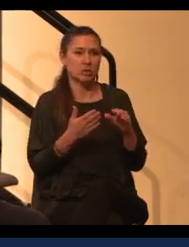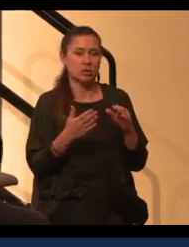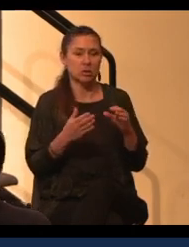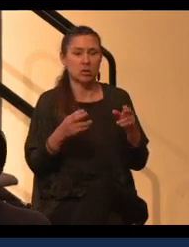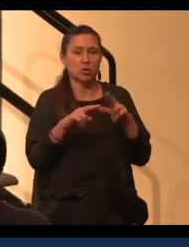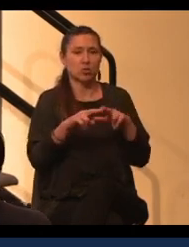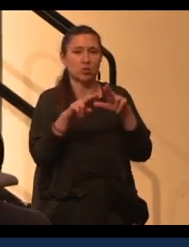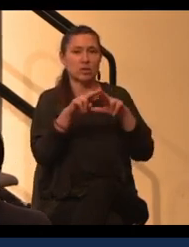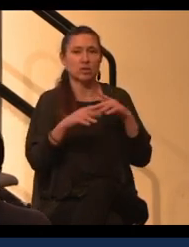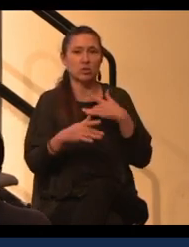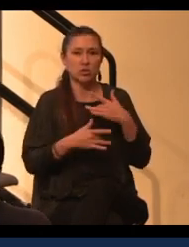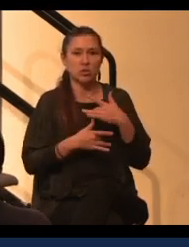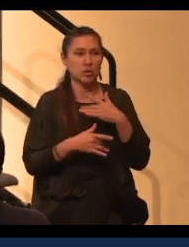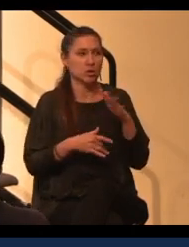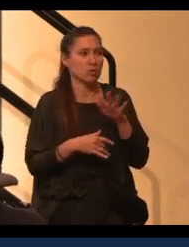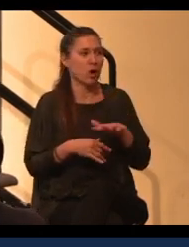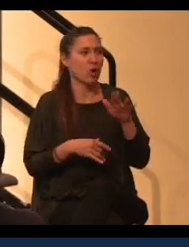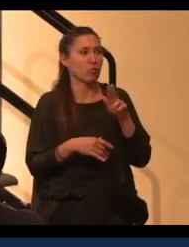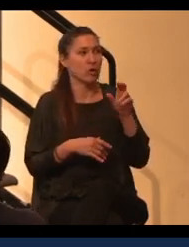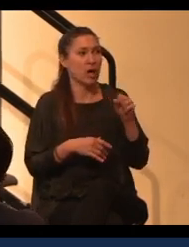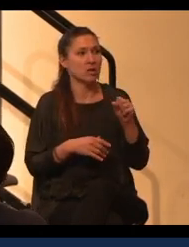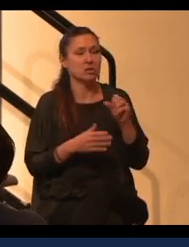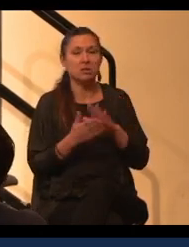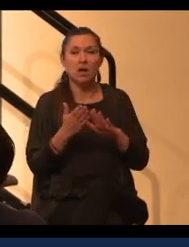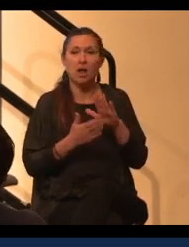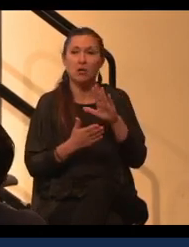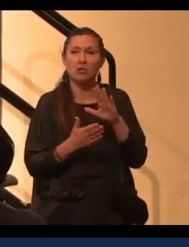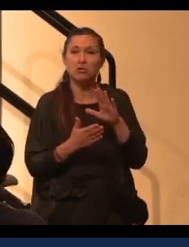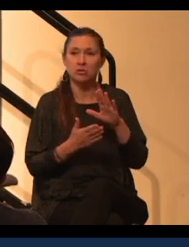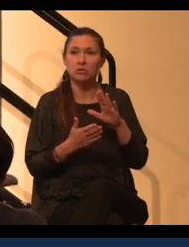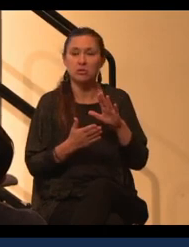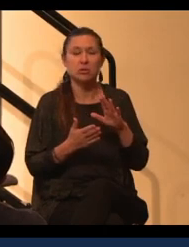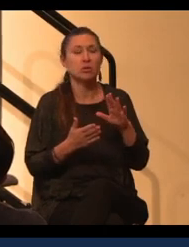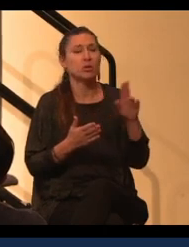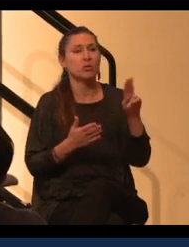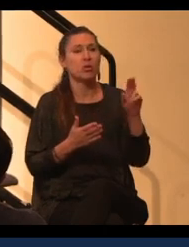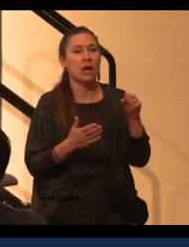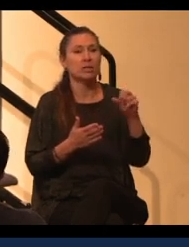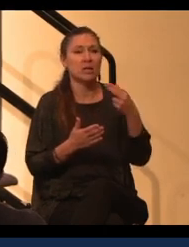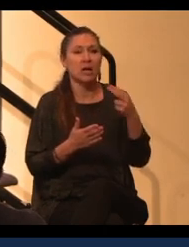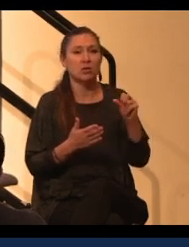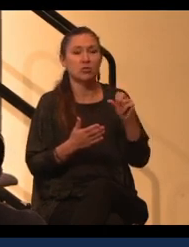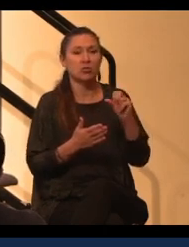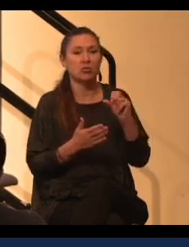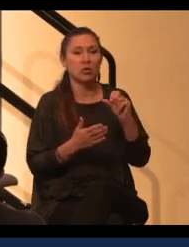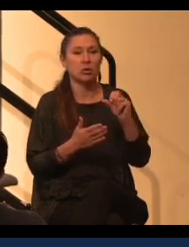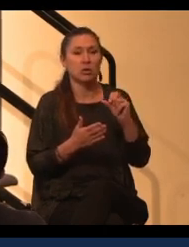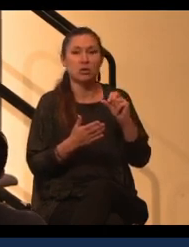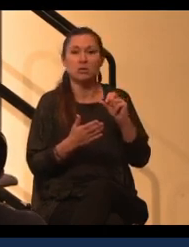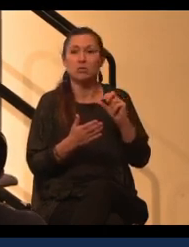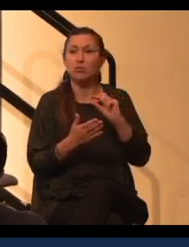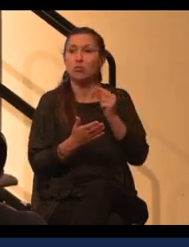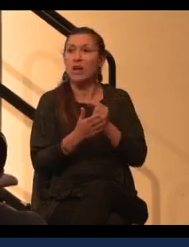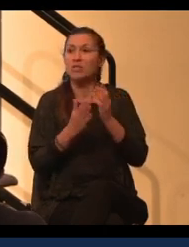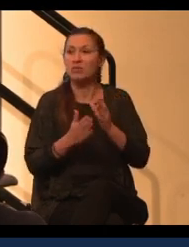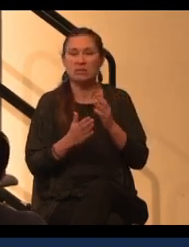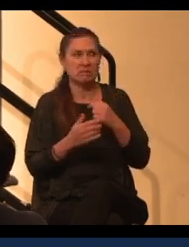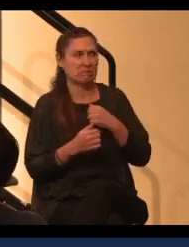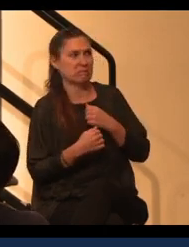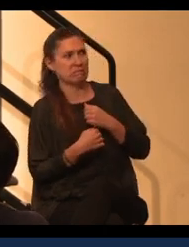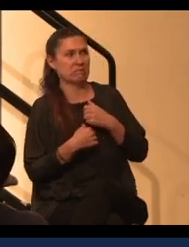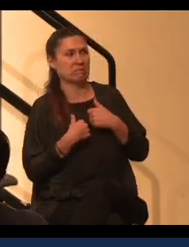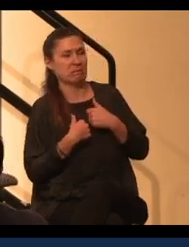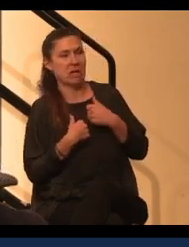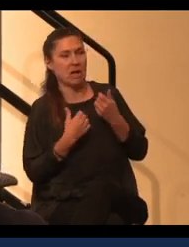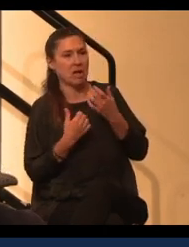among colleges and universities throughout the United States that US high school graduates are less interested in going to college, that there's questions about college.